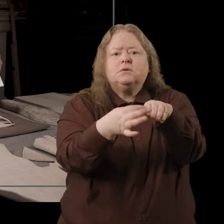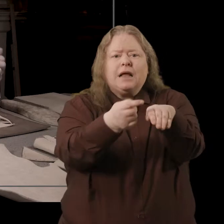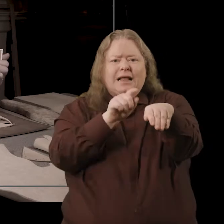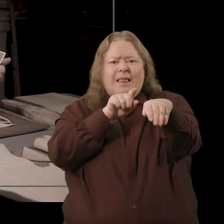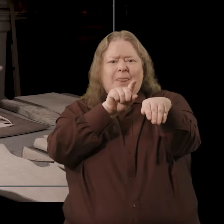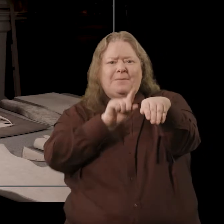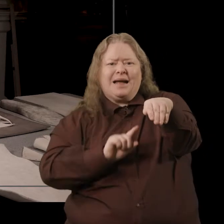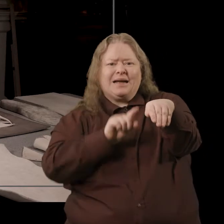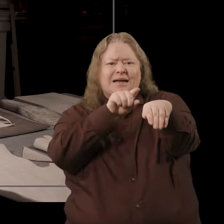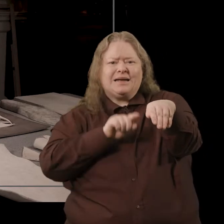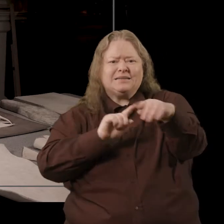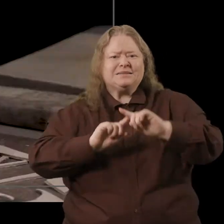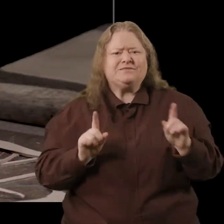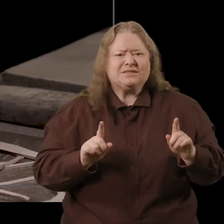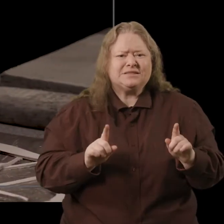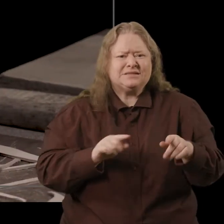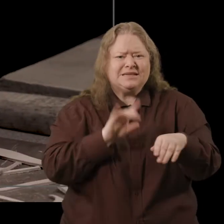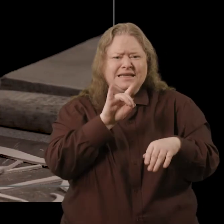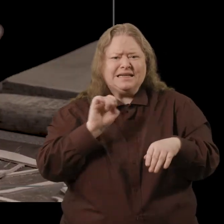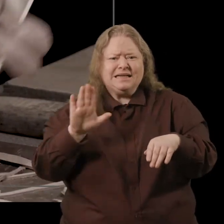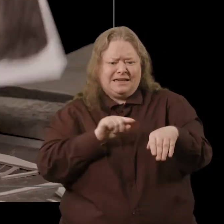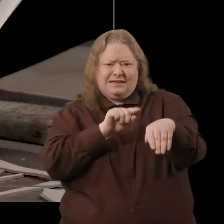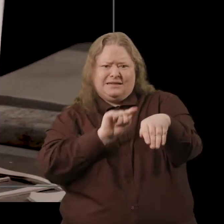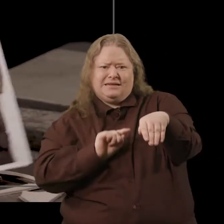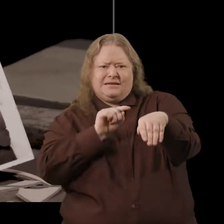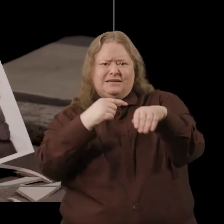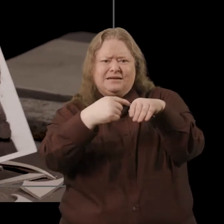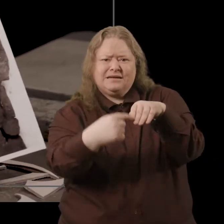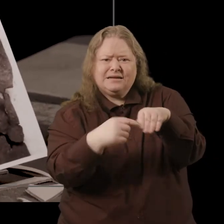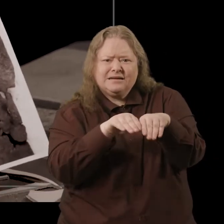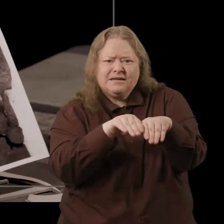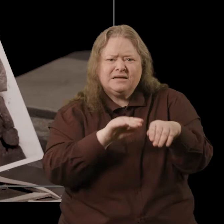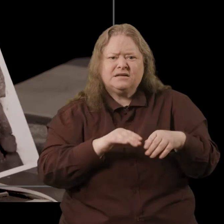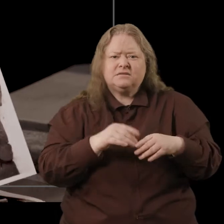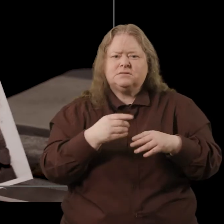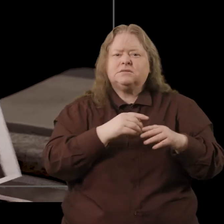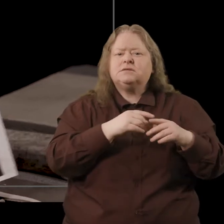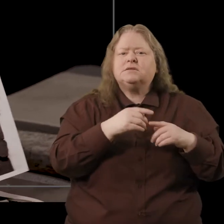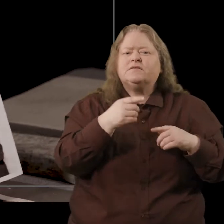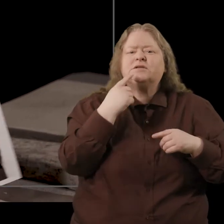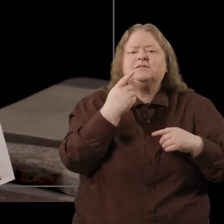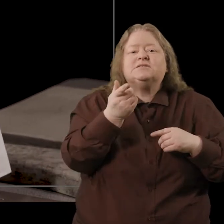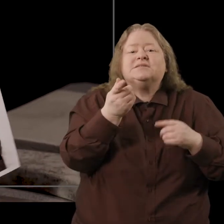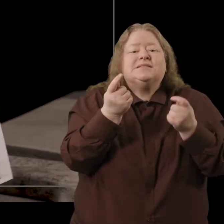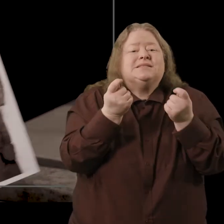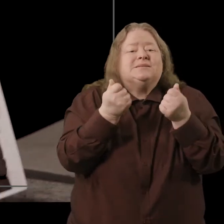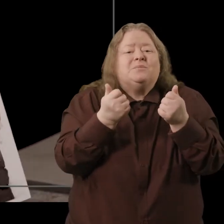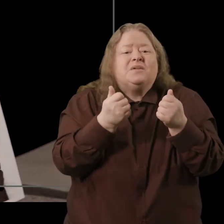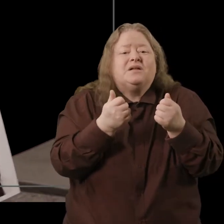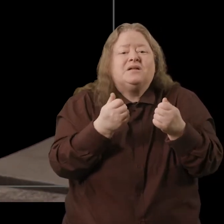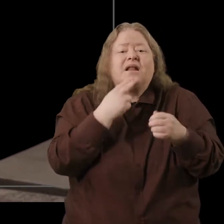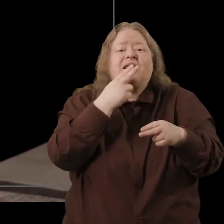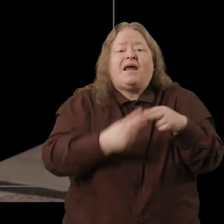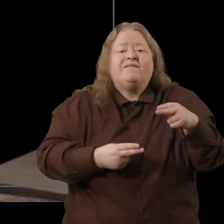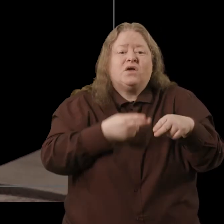the seam at the back, at the heel of the shoe, which is just a very simple series of knife